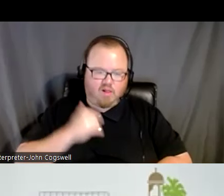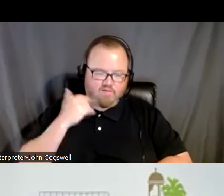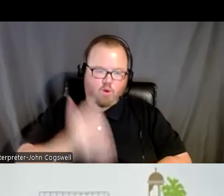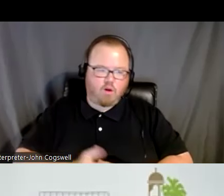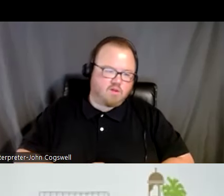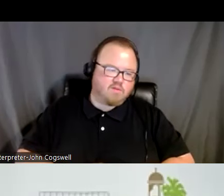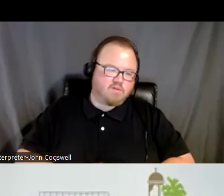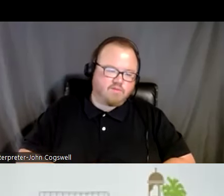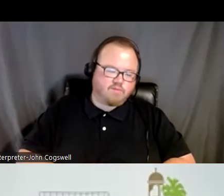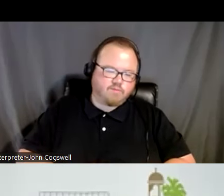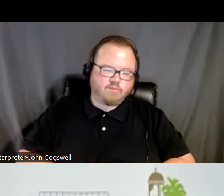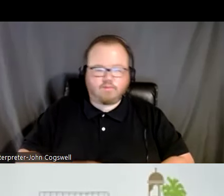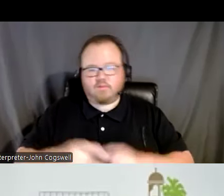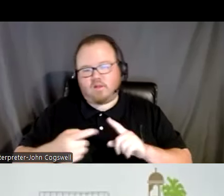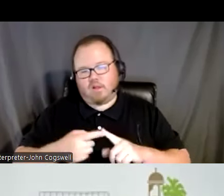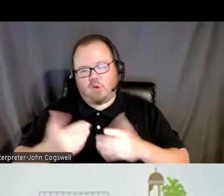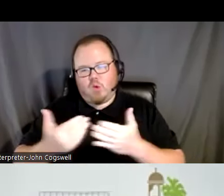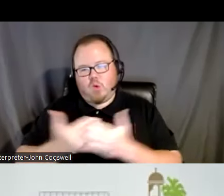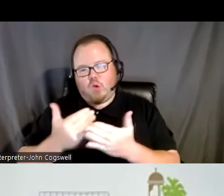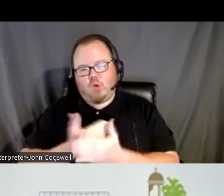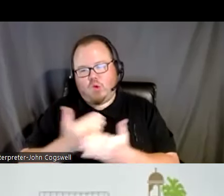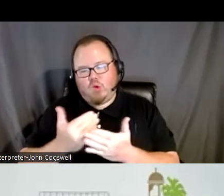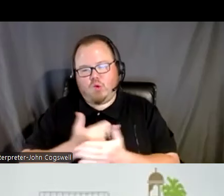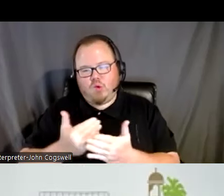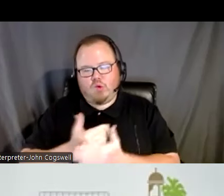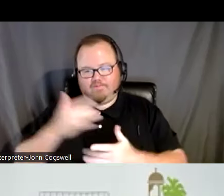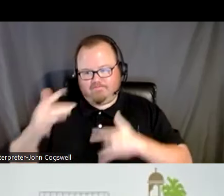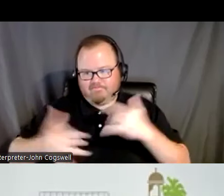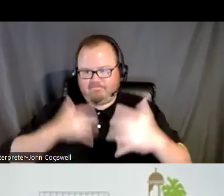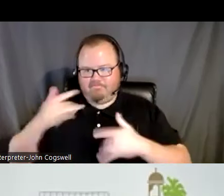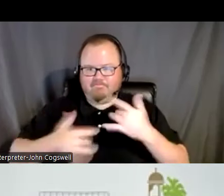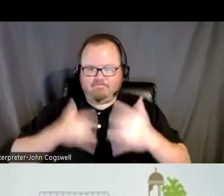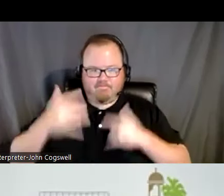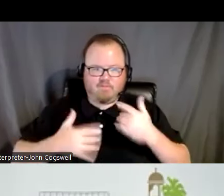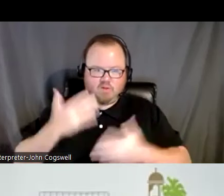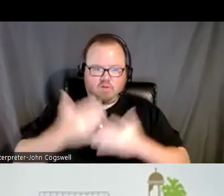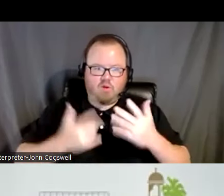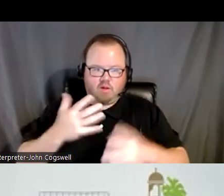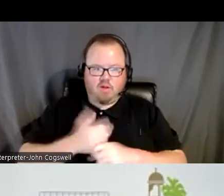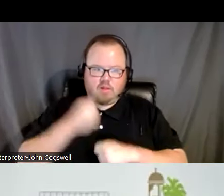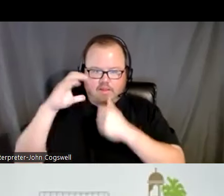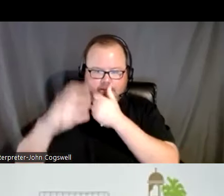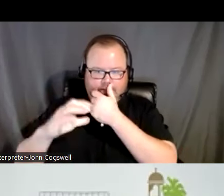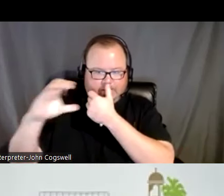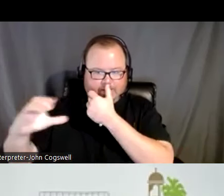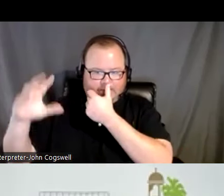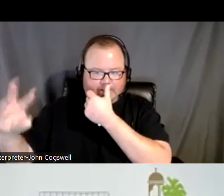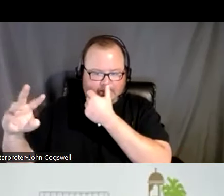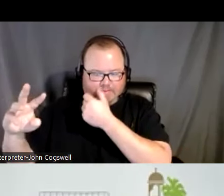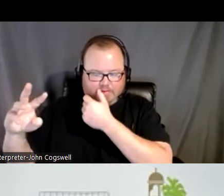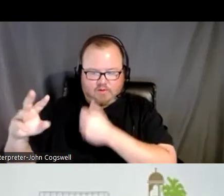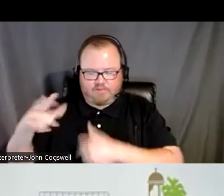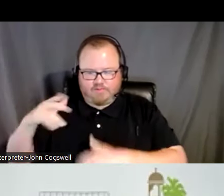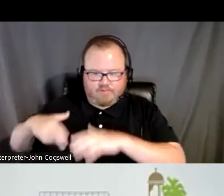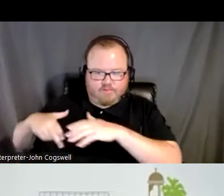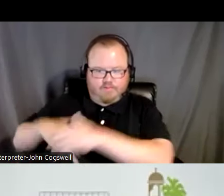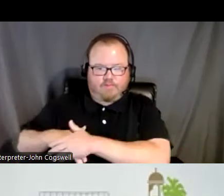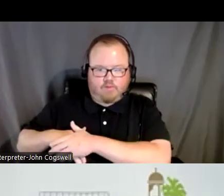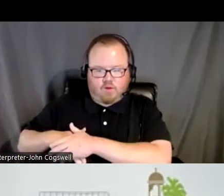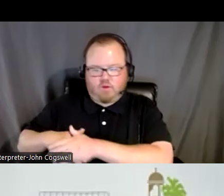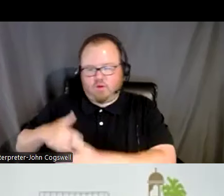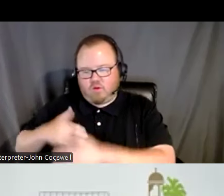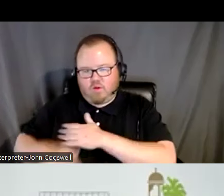One is this is a new one that's pretty exciting, that for someone to get a concealed carry permit, a CCW, they have to